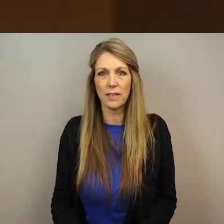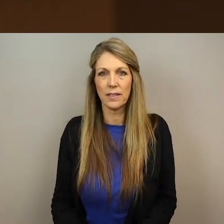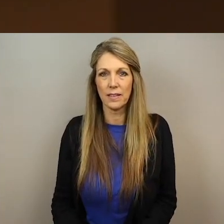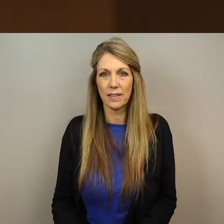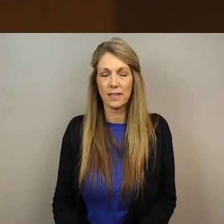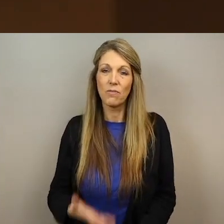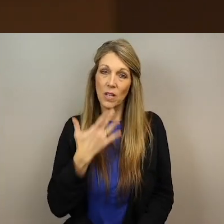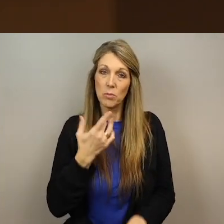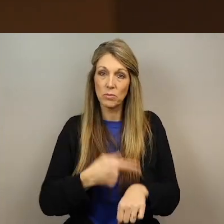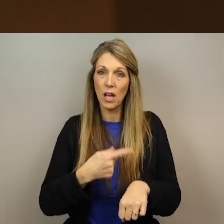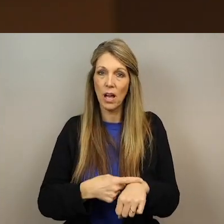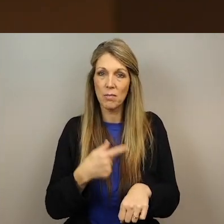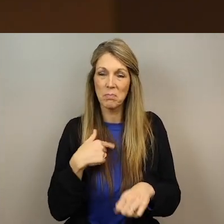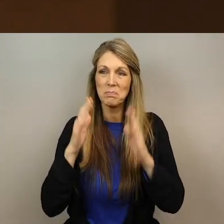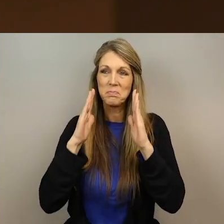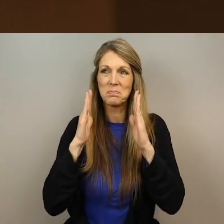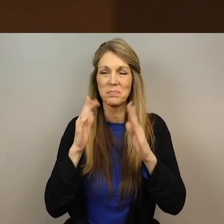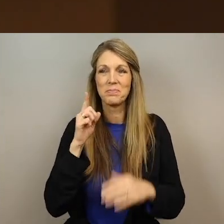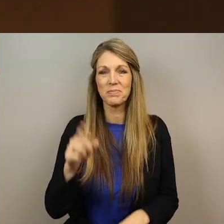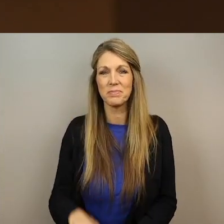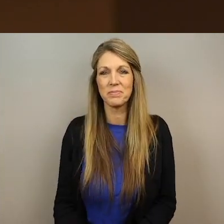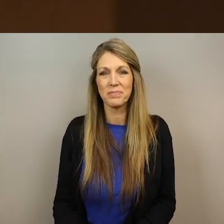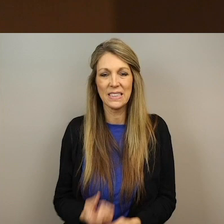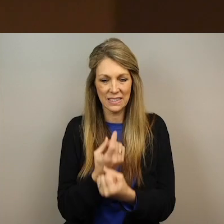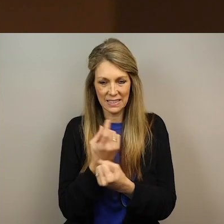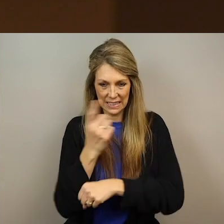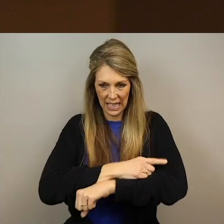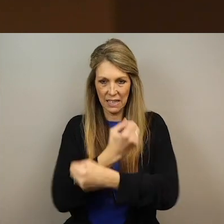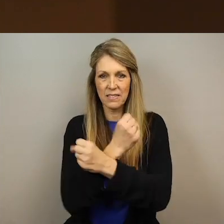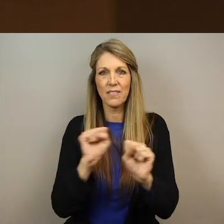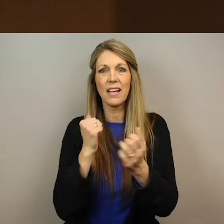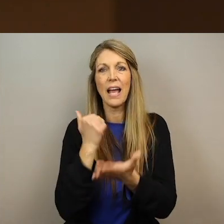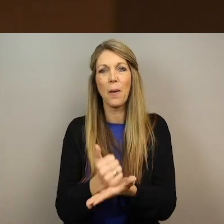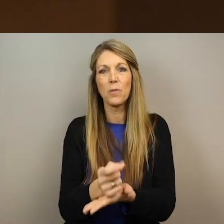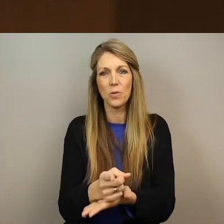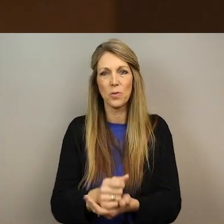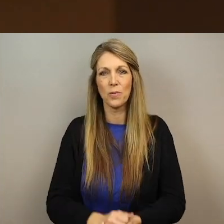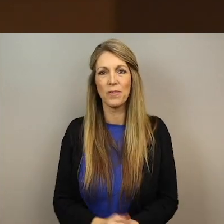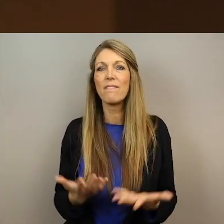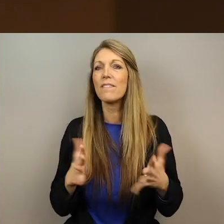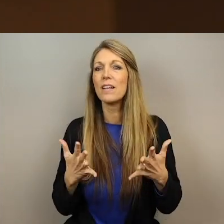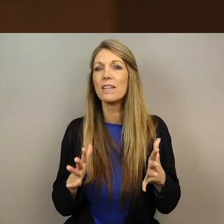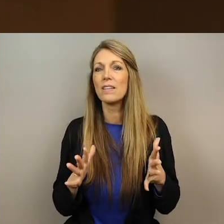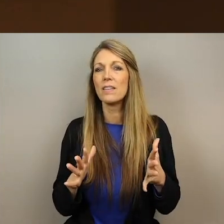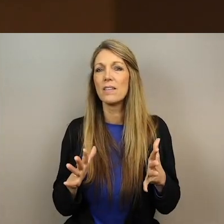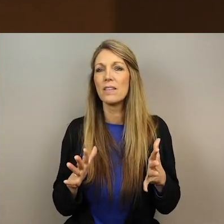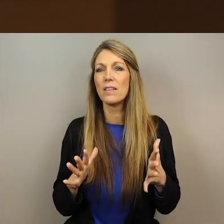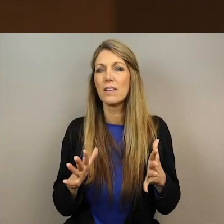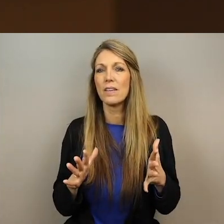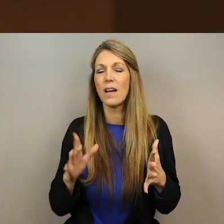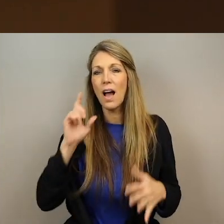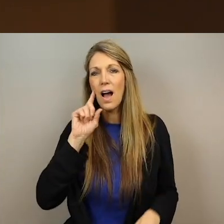favorable time, I listened to you. In a day of salvation, I helped you." And then listen closely. We finish with this.